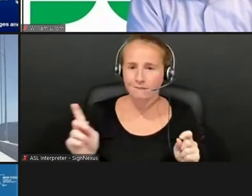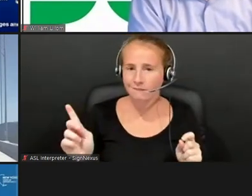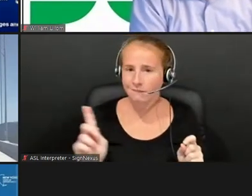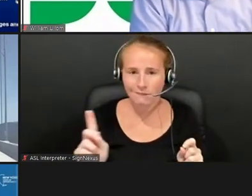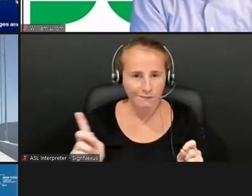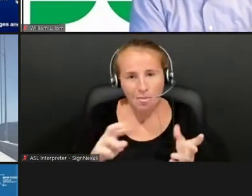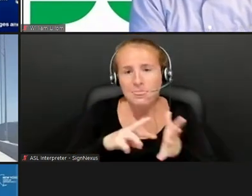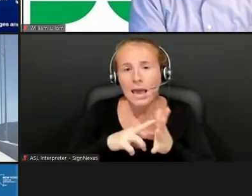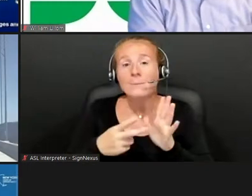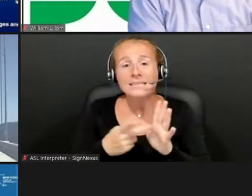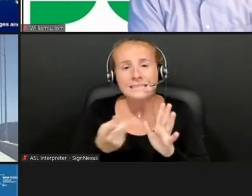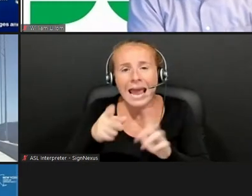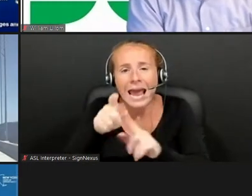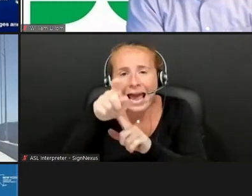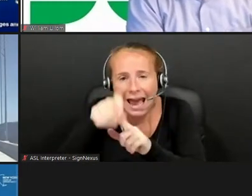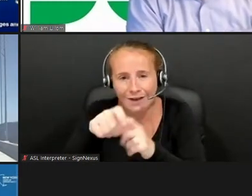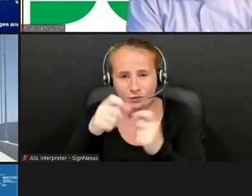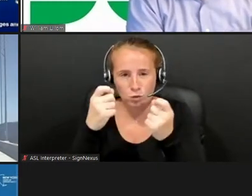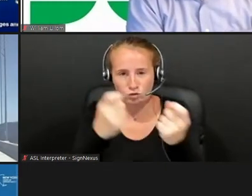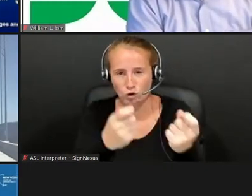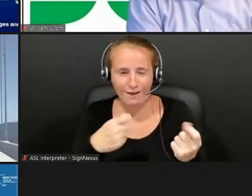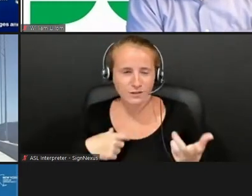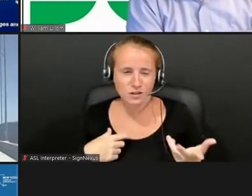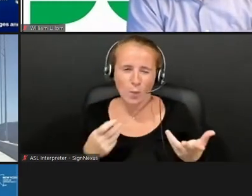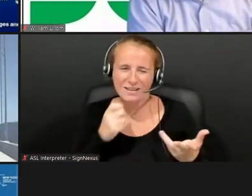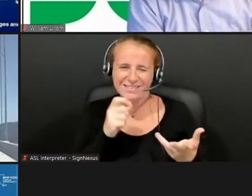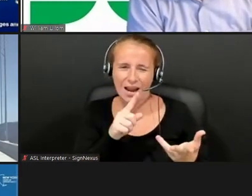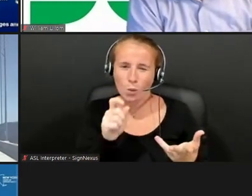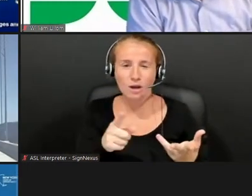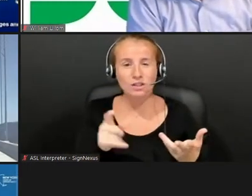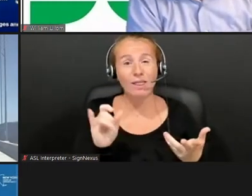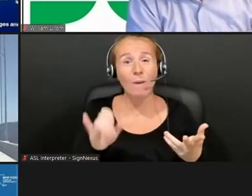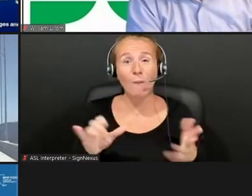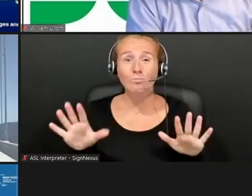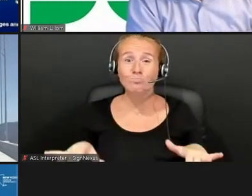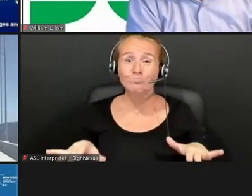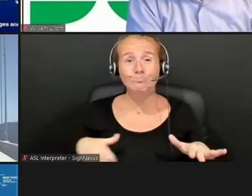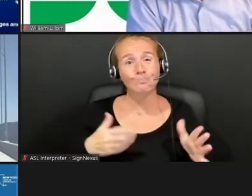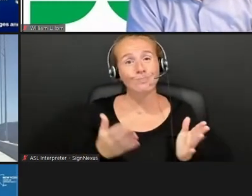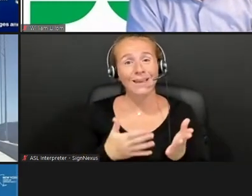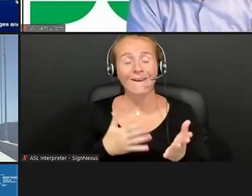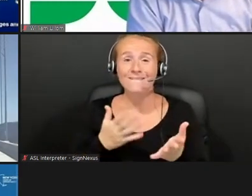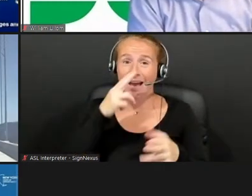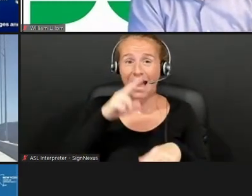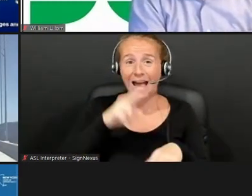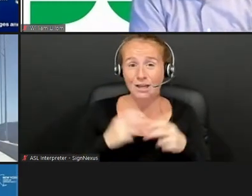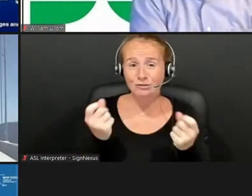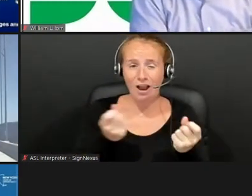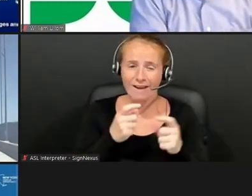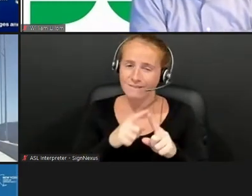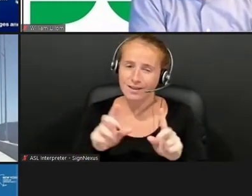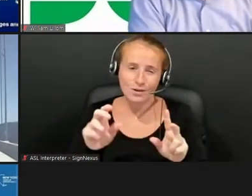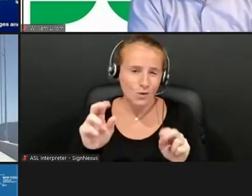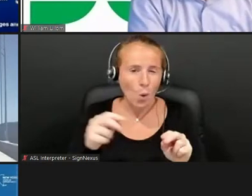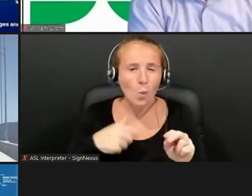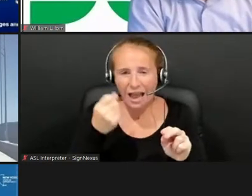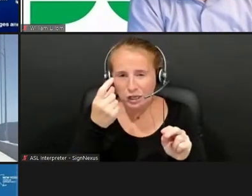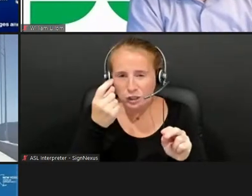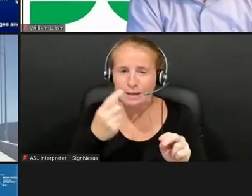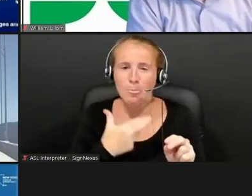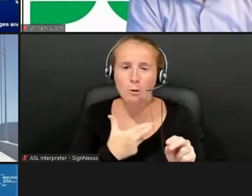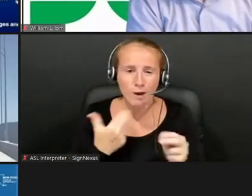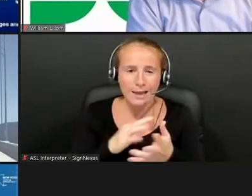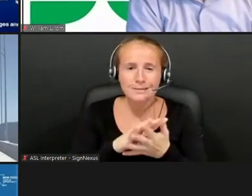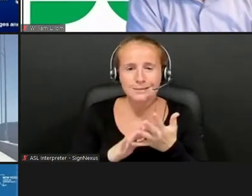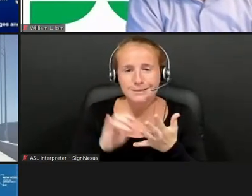to drive so it's not a question of like oh you know it's just a luxury to do so like we understand the situation the risks that are involved in that type